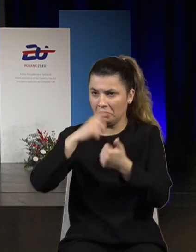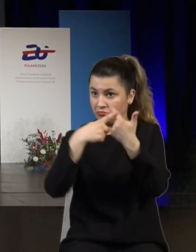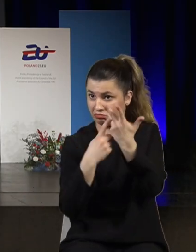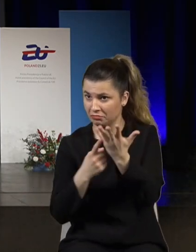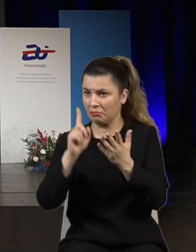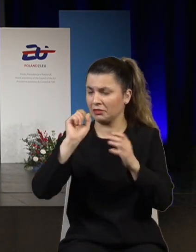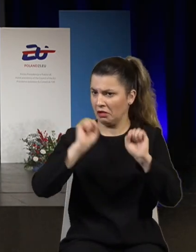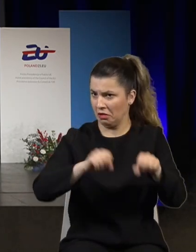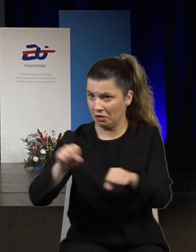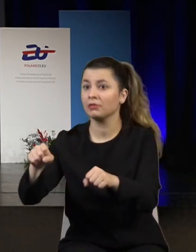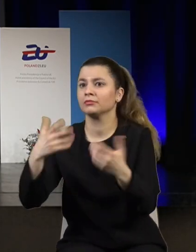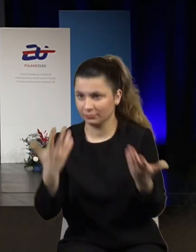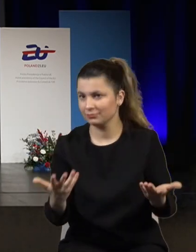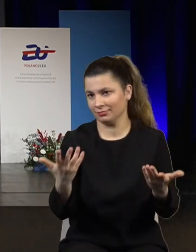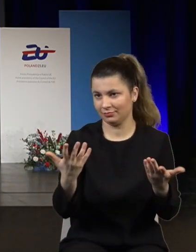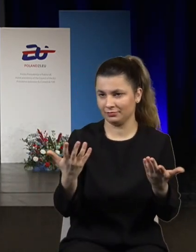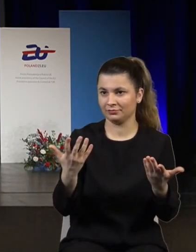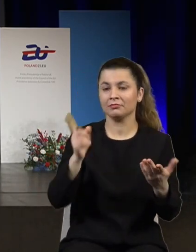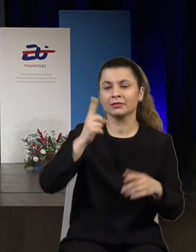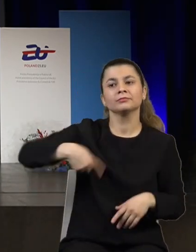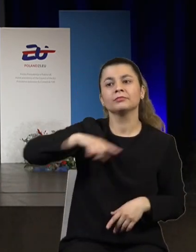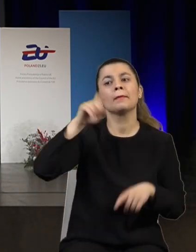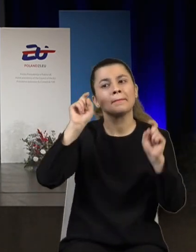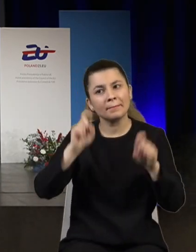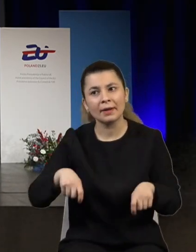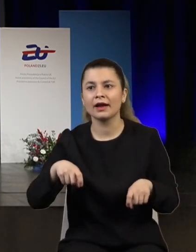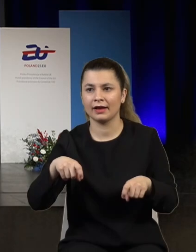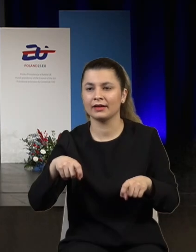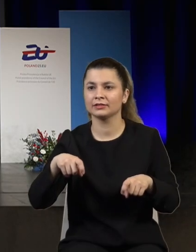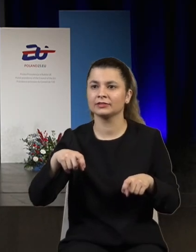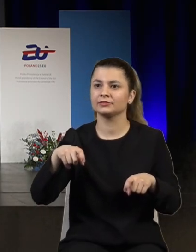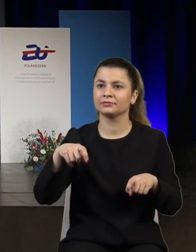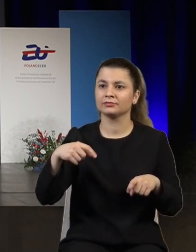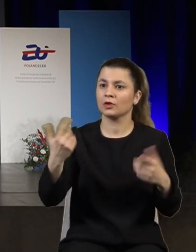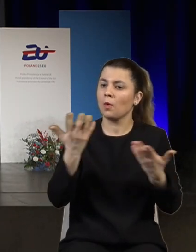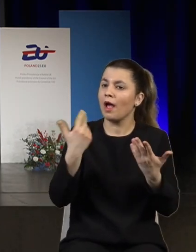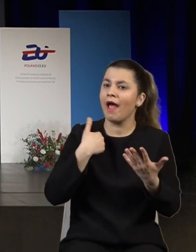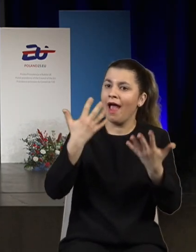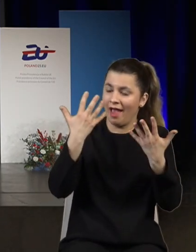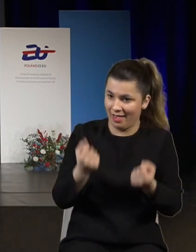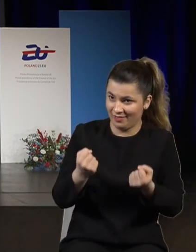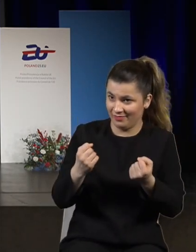only within EU, but also the member states, but also with NATO, for example.